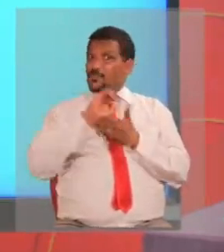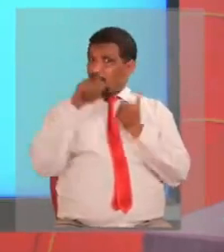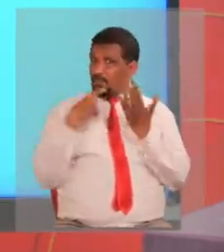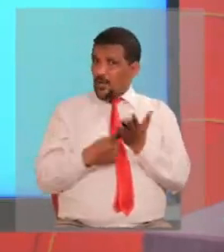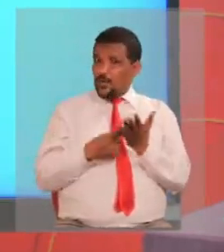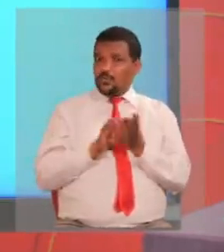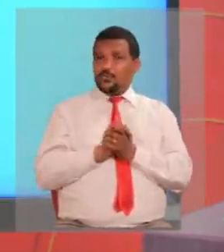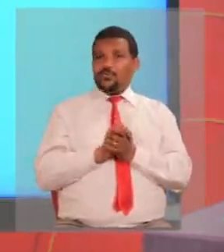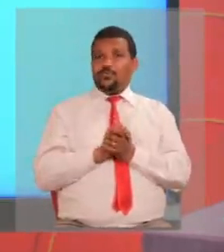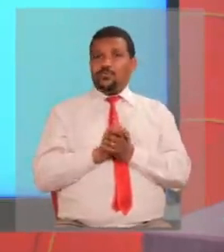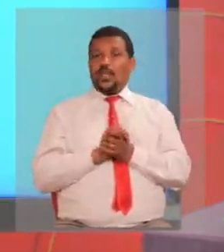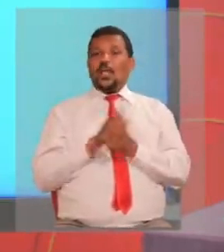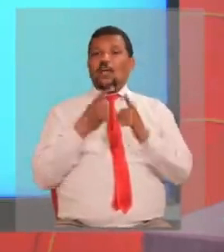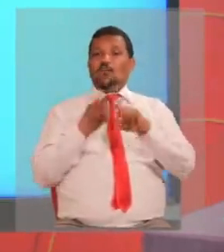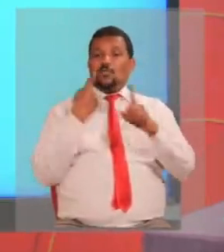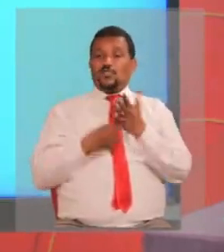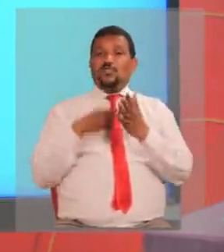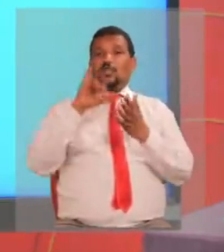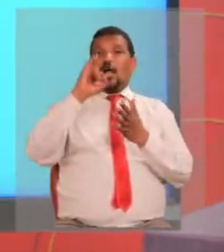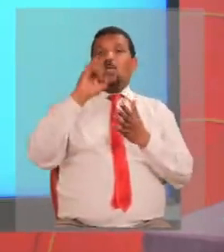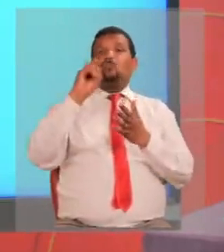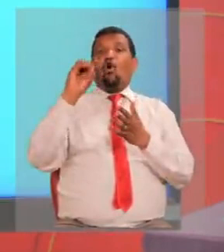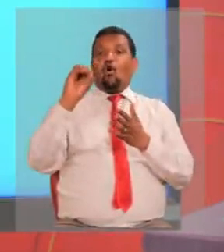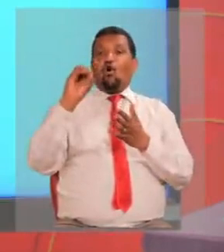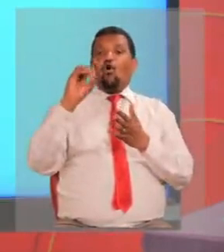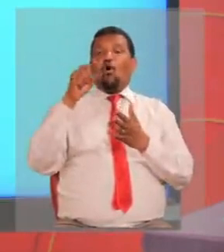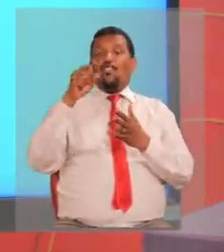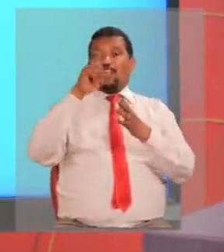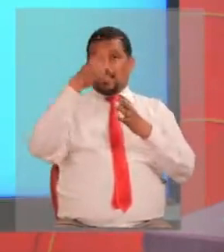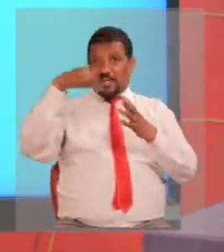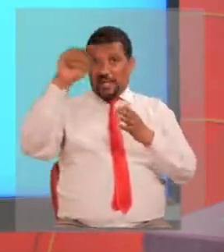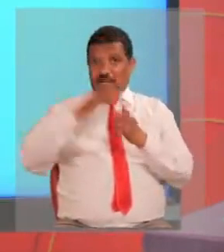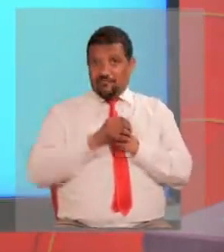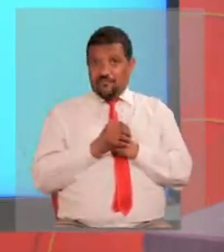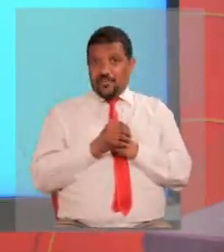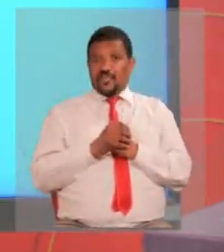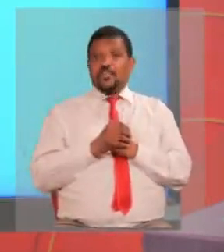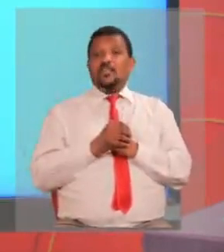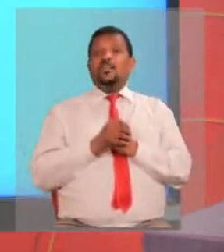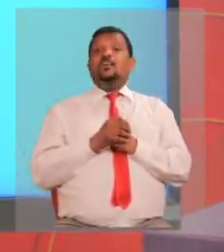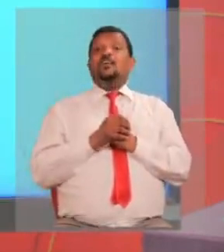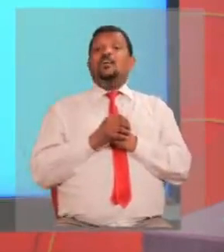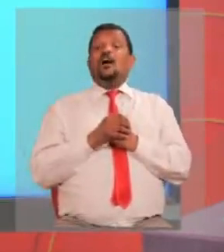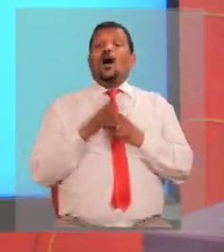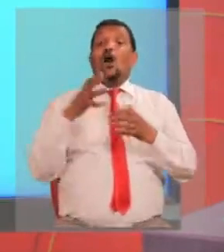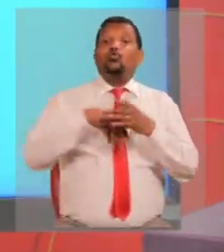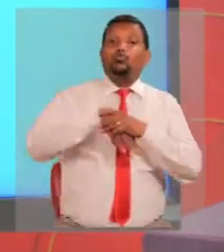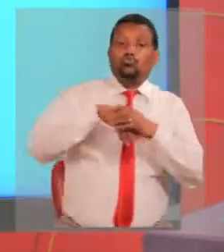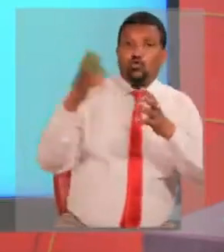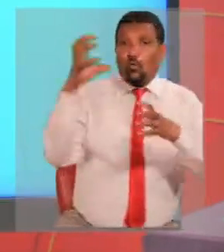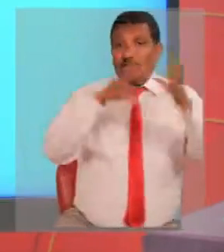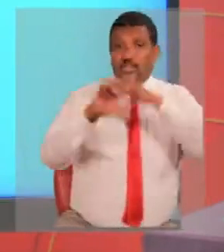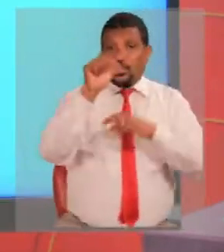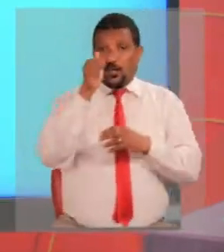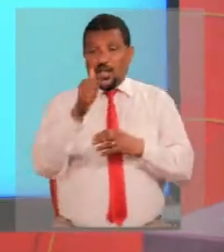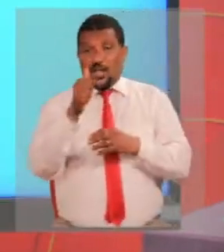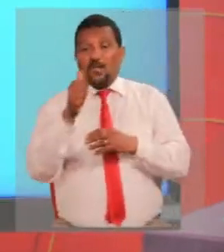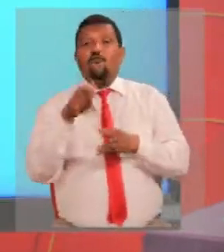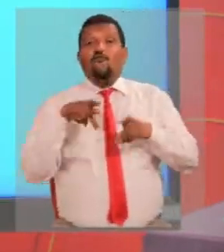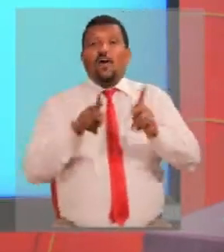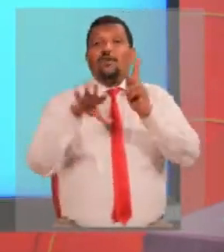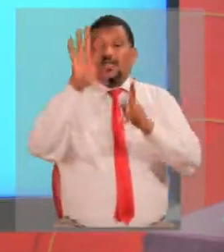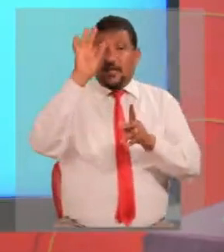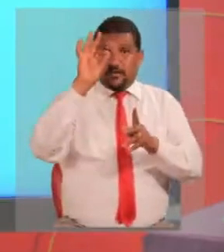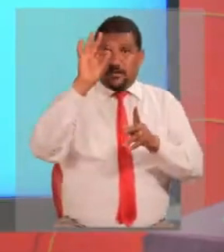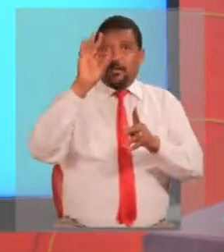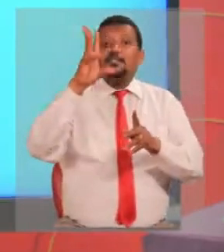So, from this Isoquant curve, the output that the farmer gets at combination A, the farmer gets 60 quintal